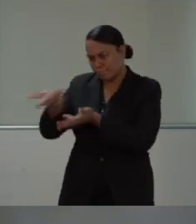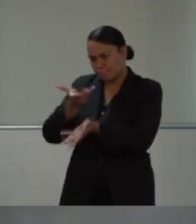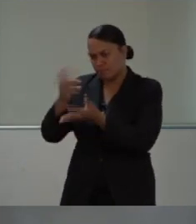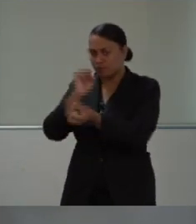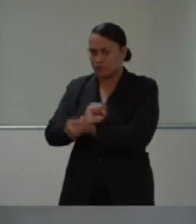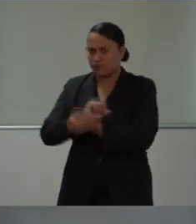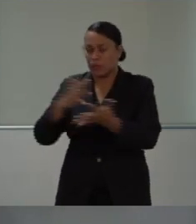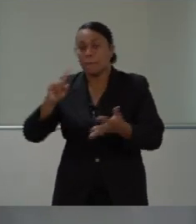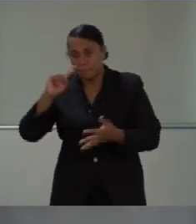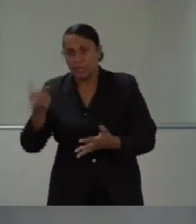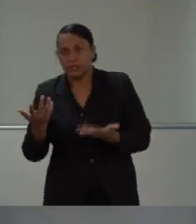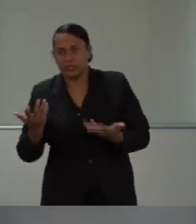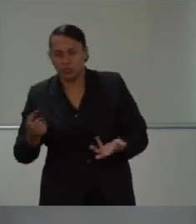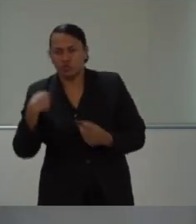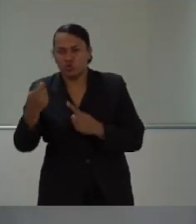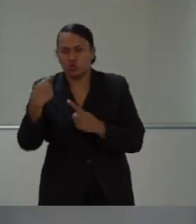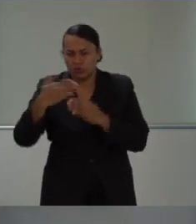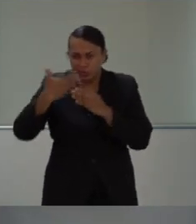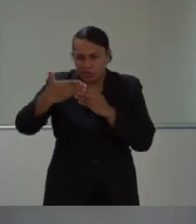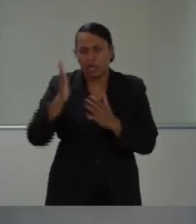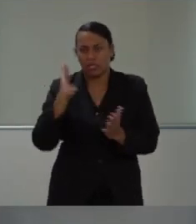source of that leaked document.